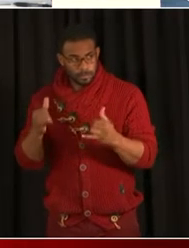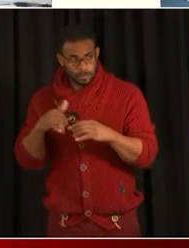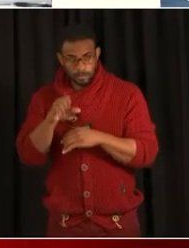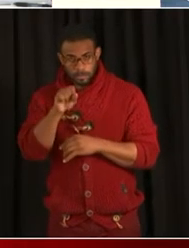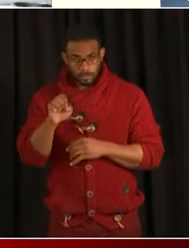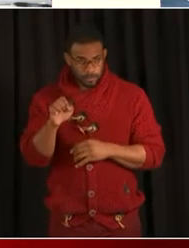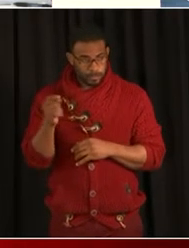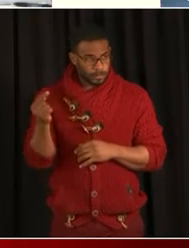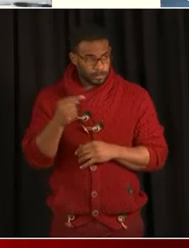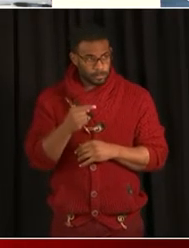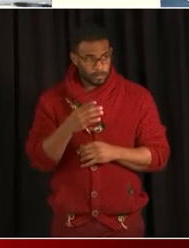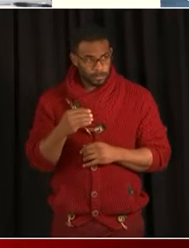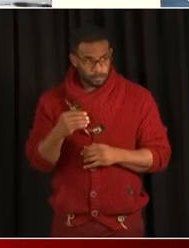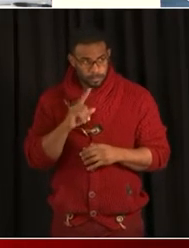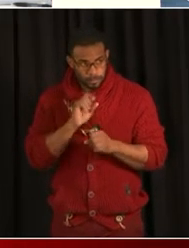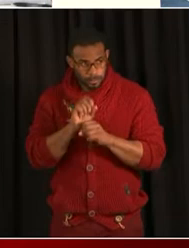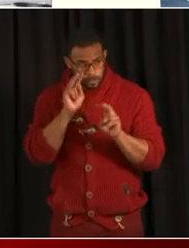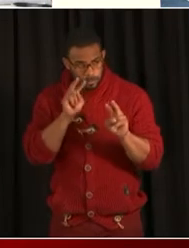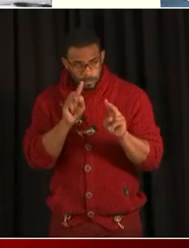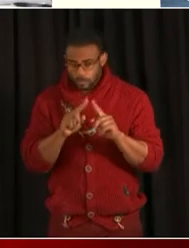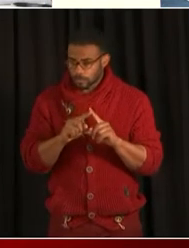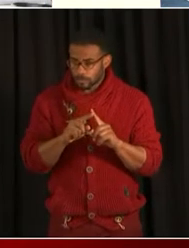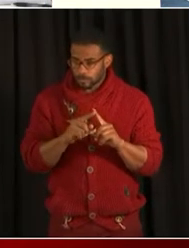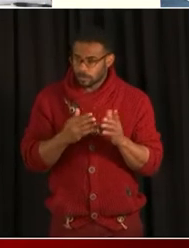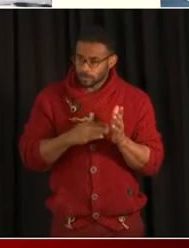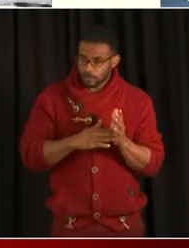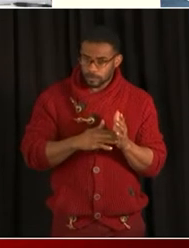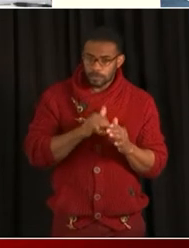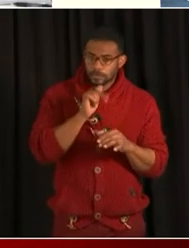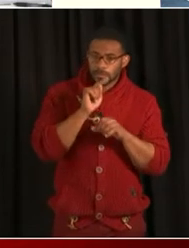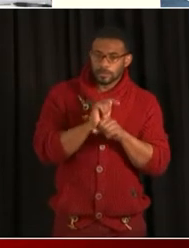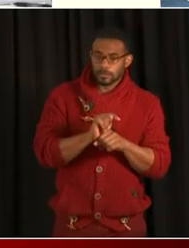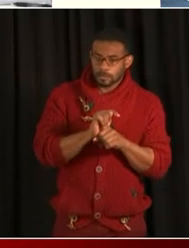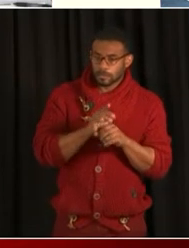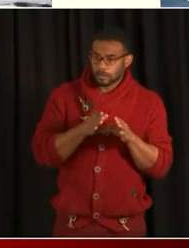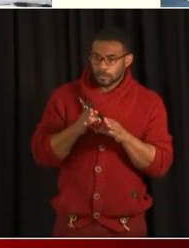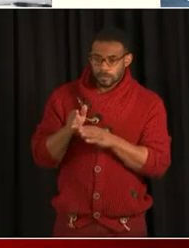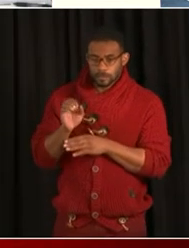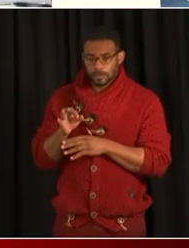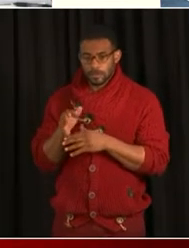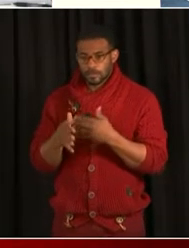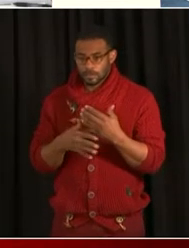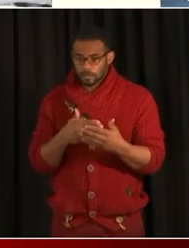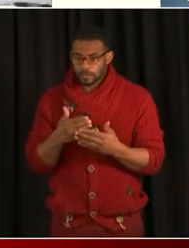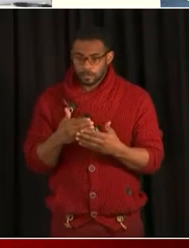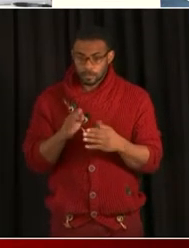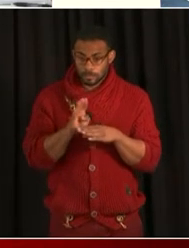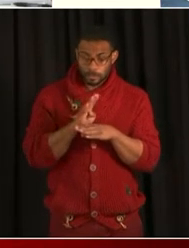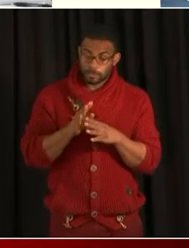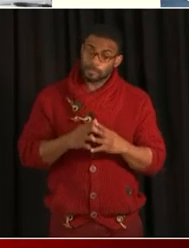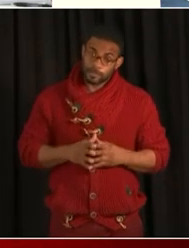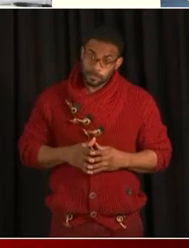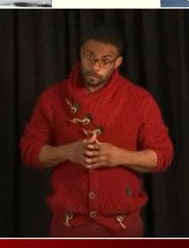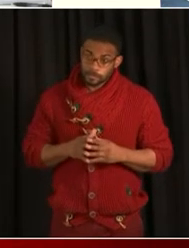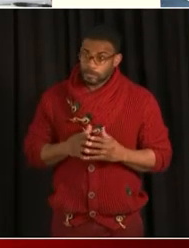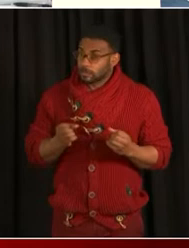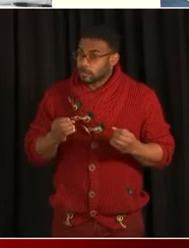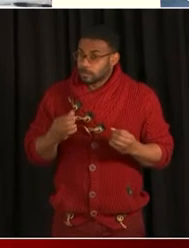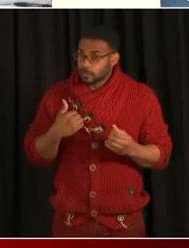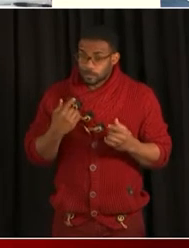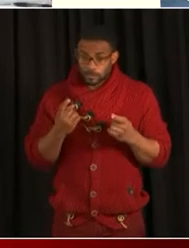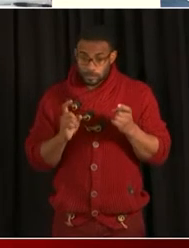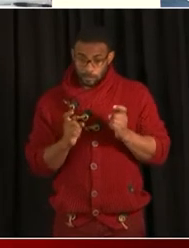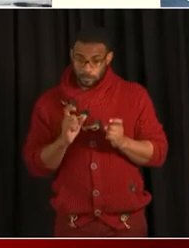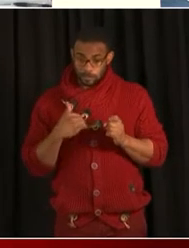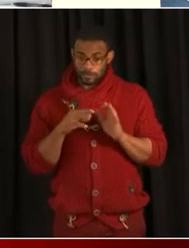in Southeast, and really look to, again, the non-traditional forms of business. So